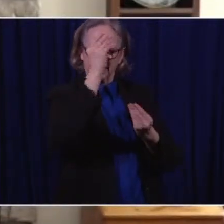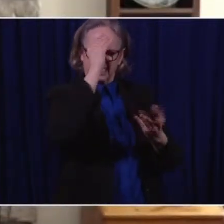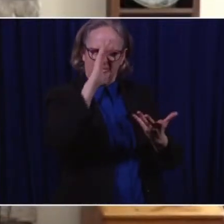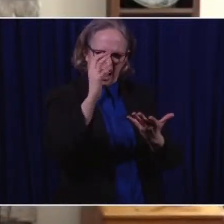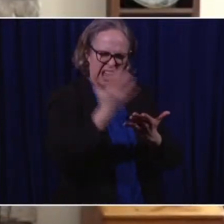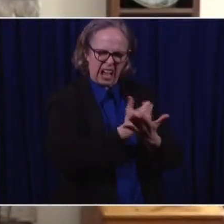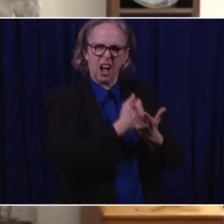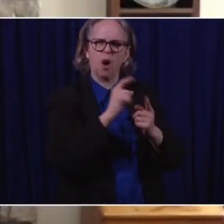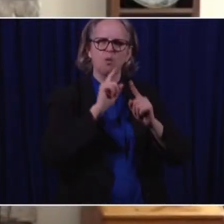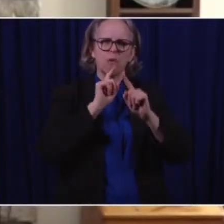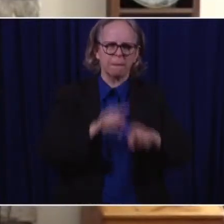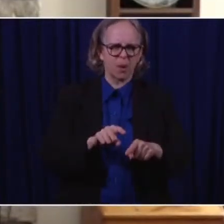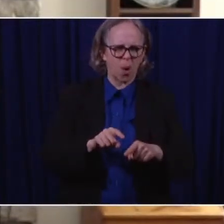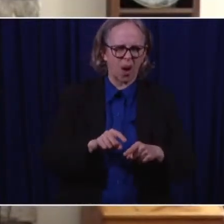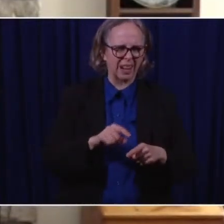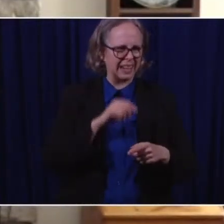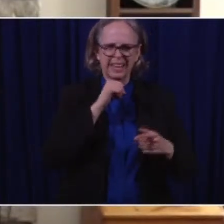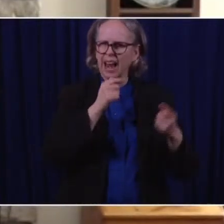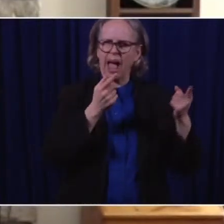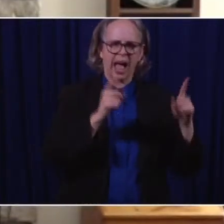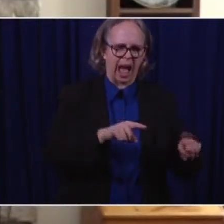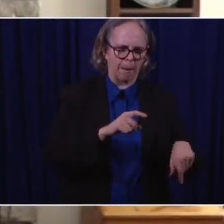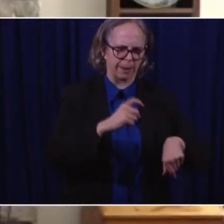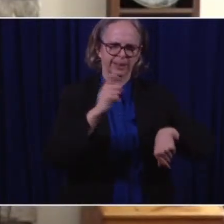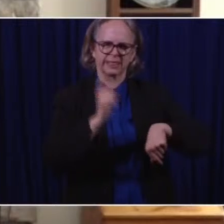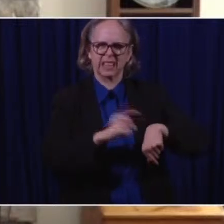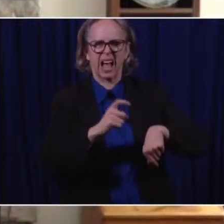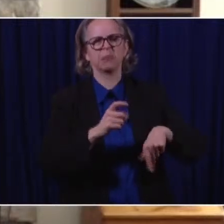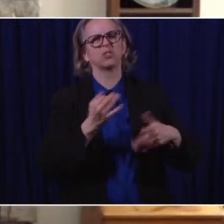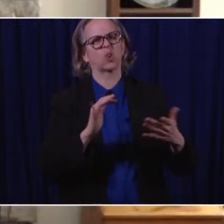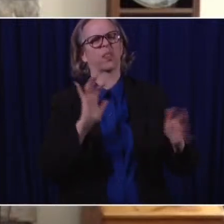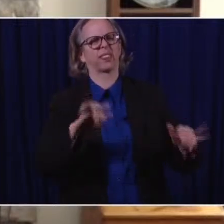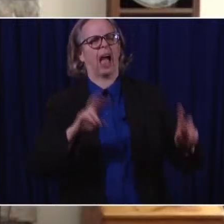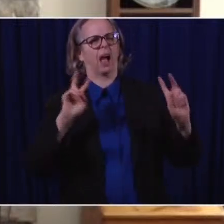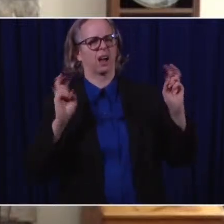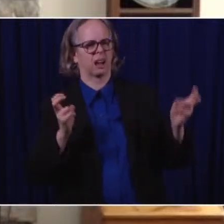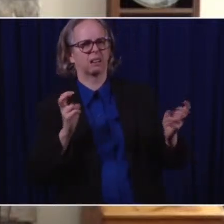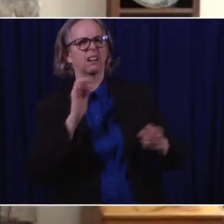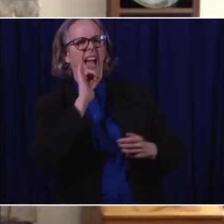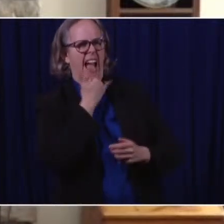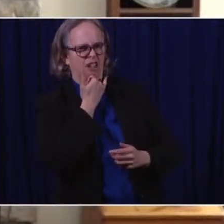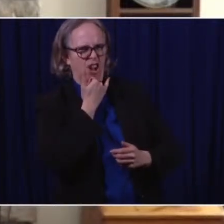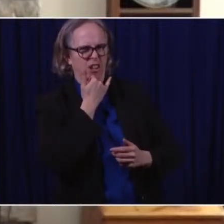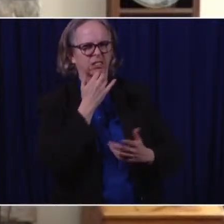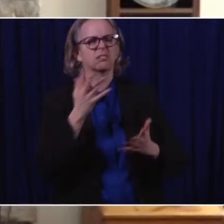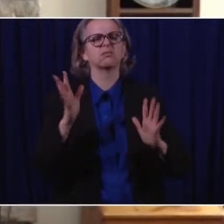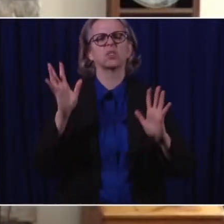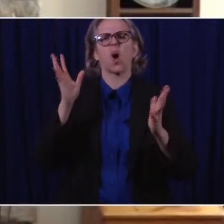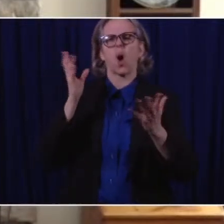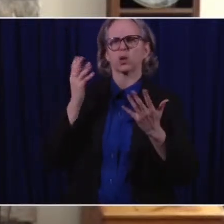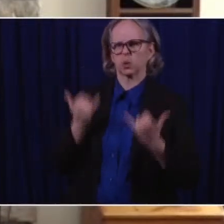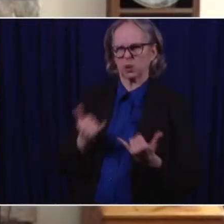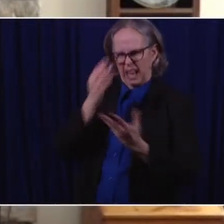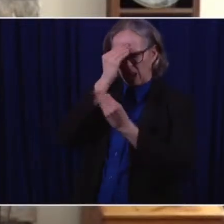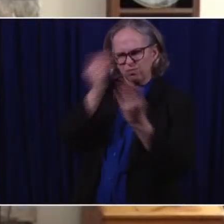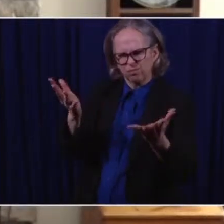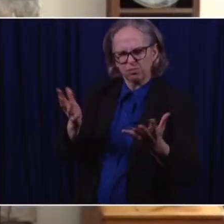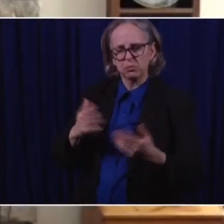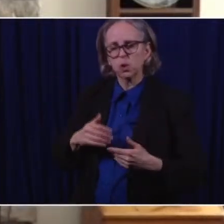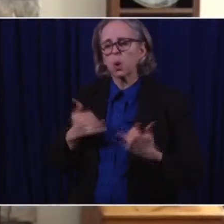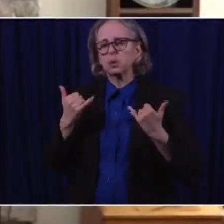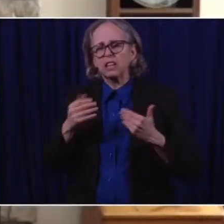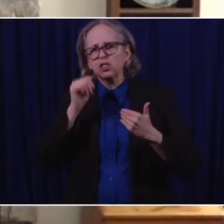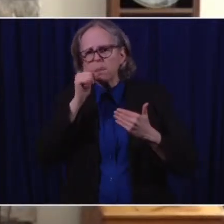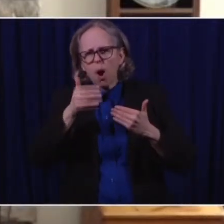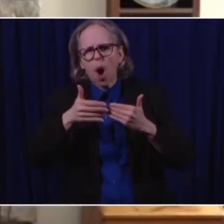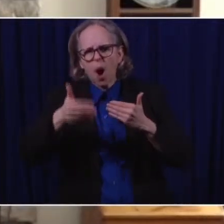now they're being reconciled over the next few days. And so you'll see a jump today, tomorrow, maybe the next day.